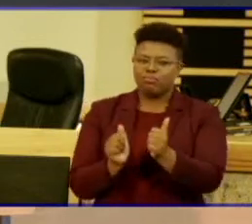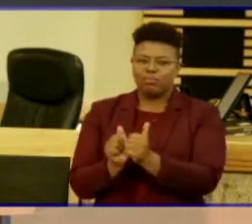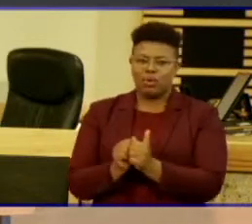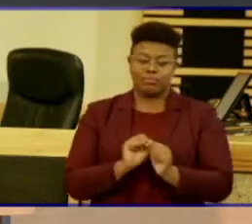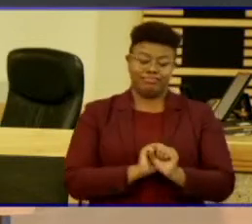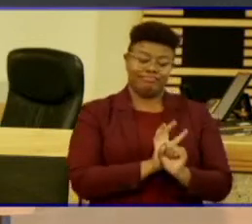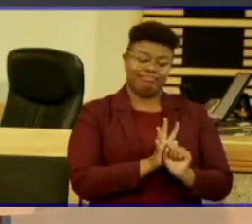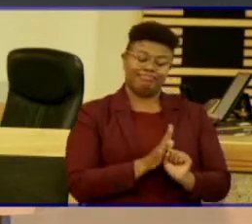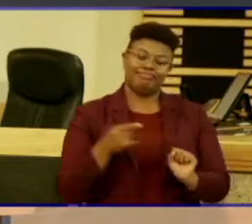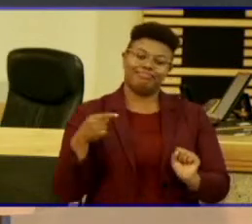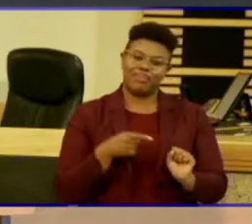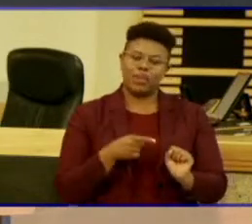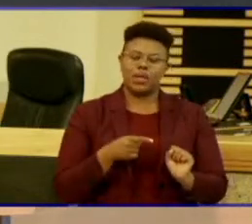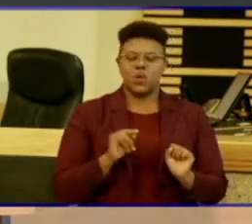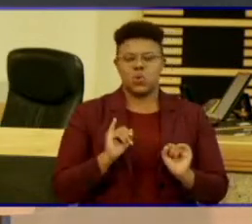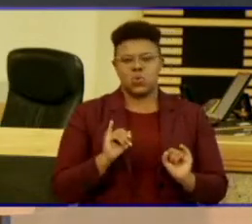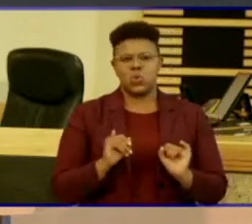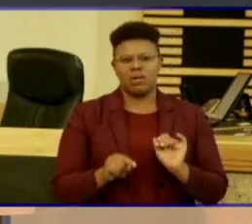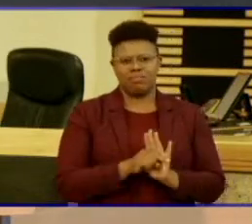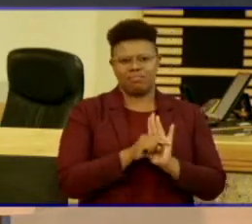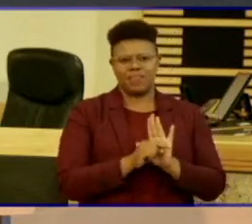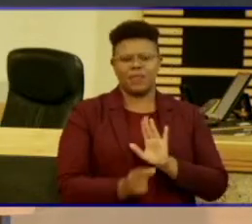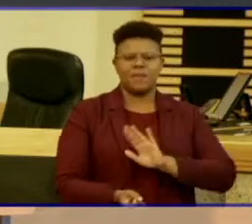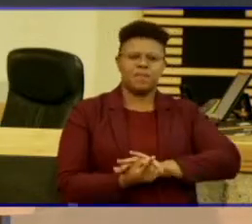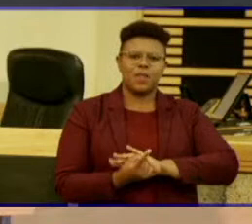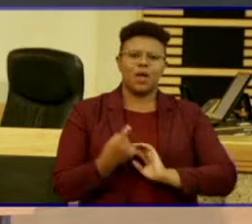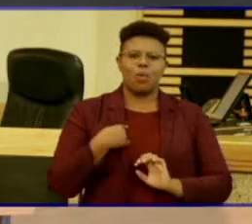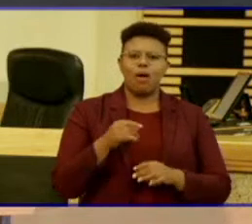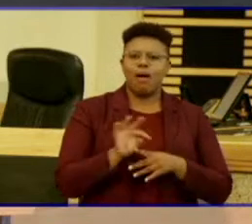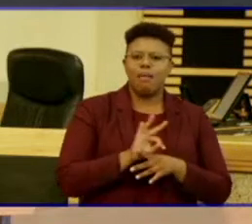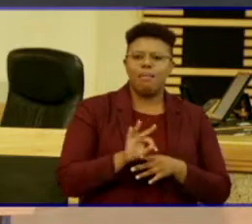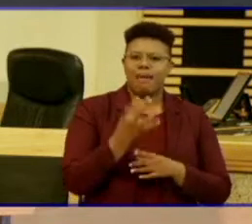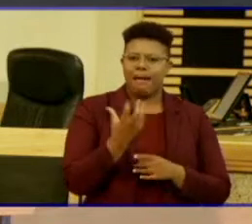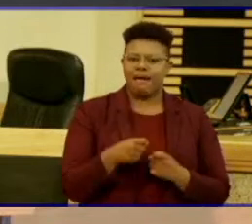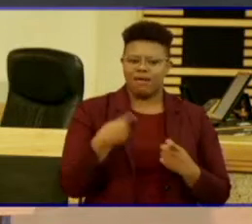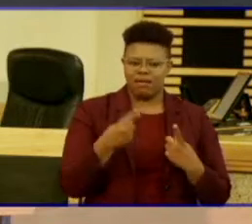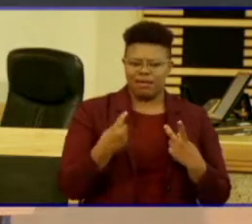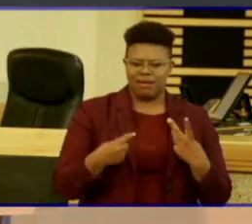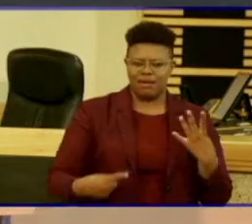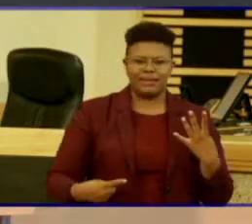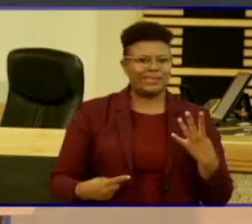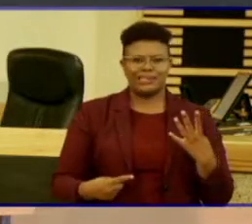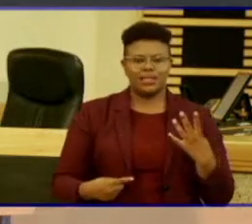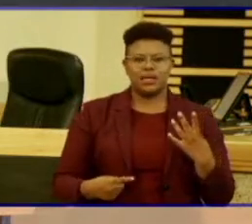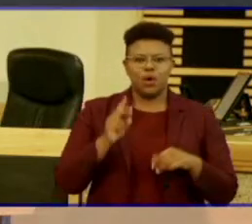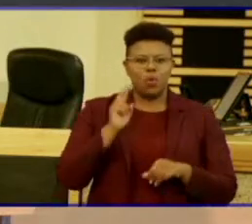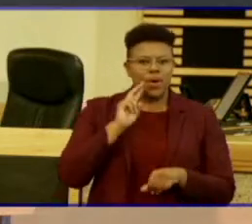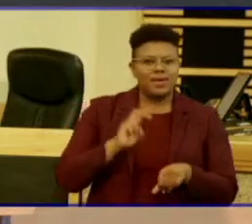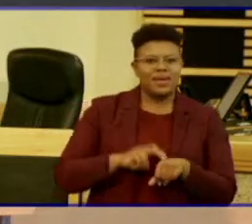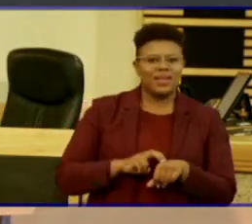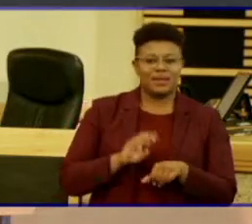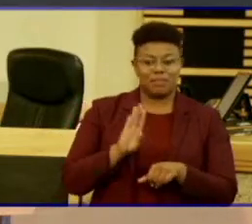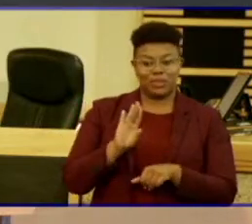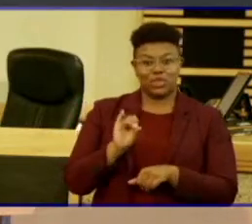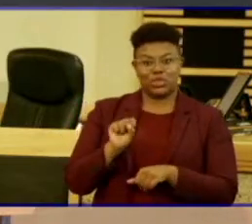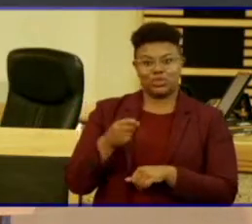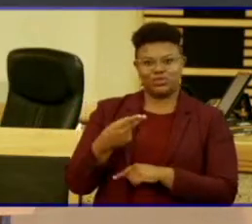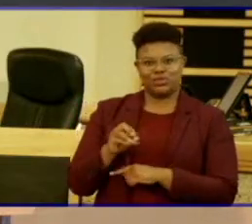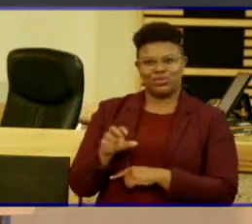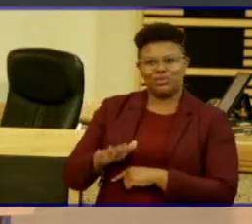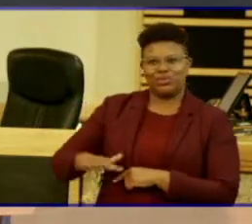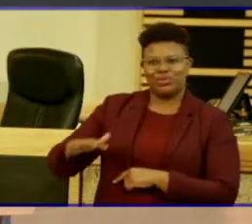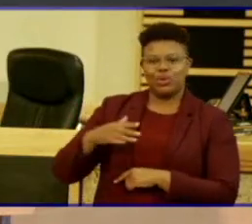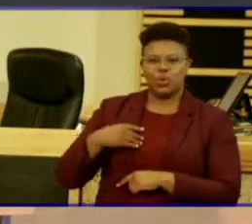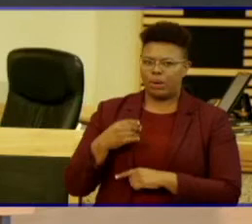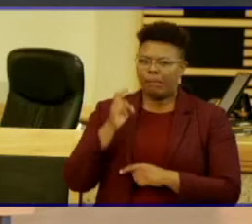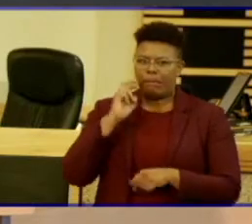pandemic that negatively impacted many of our plans, we had to review office space needs for Bisho office precinct. I'm happy